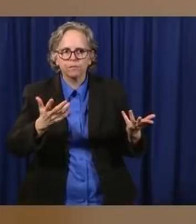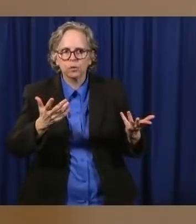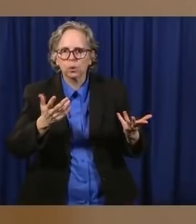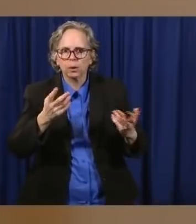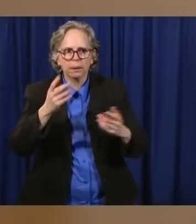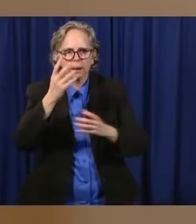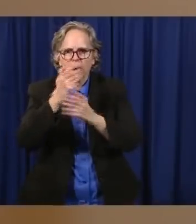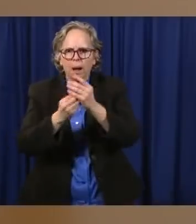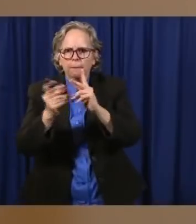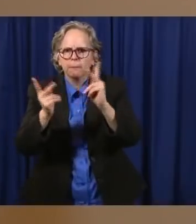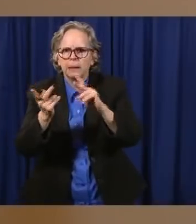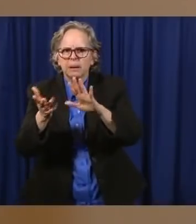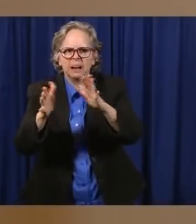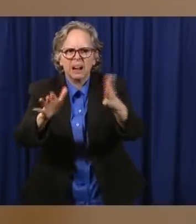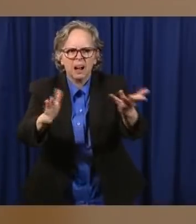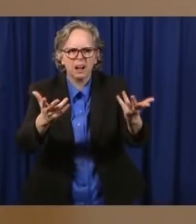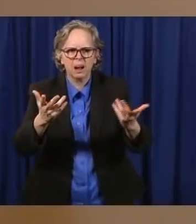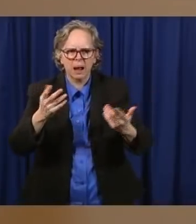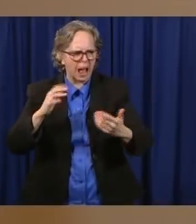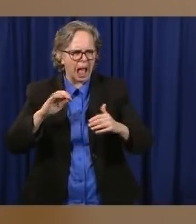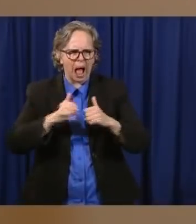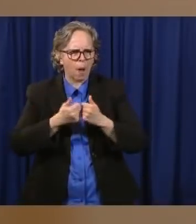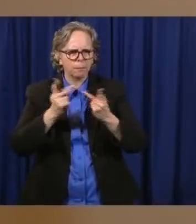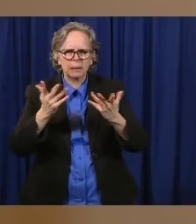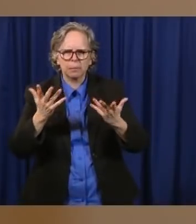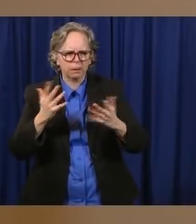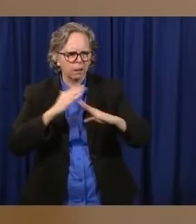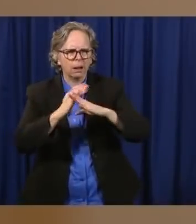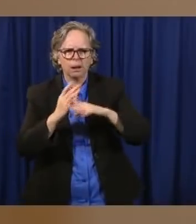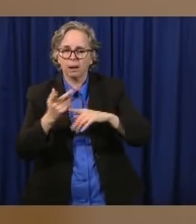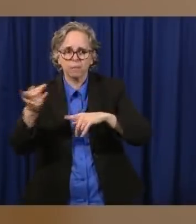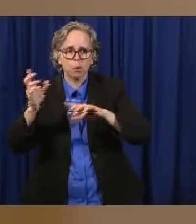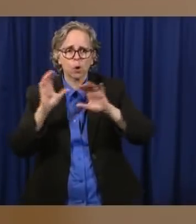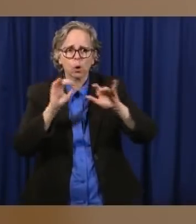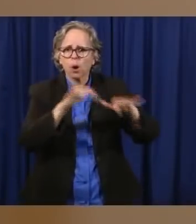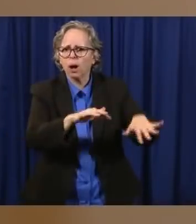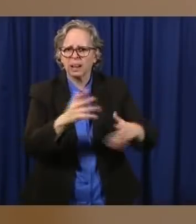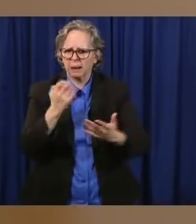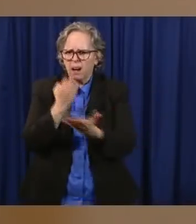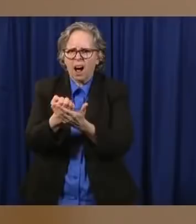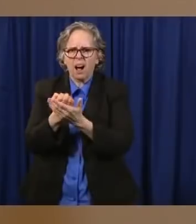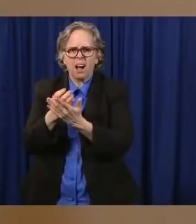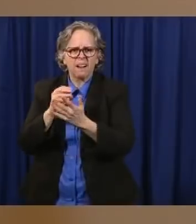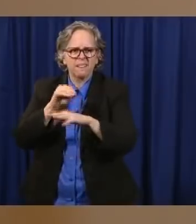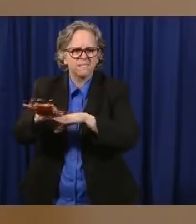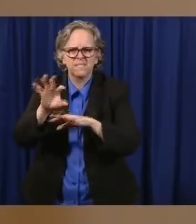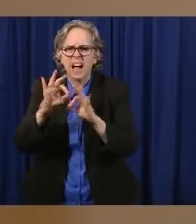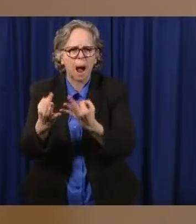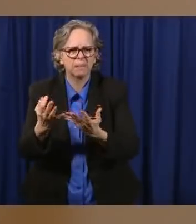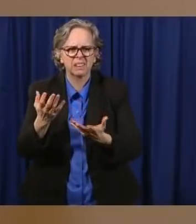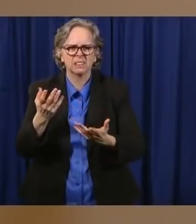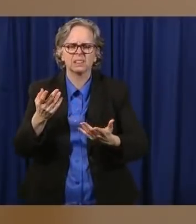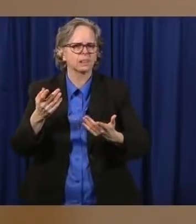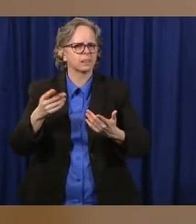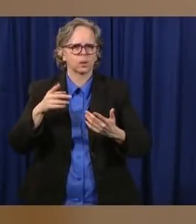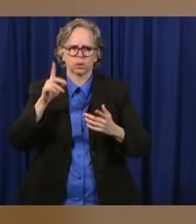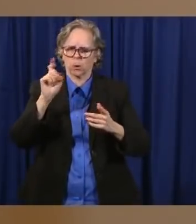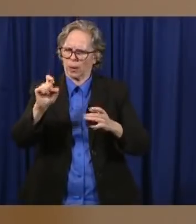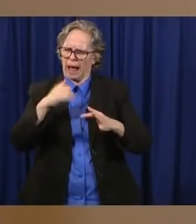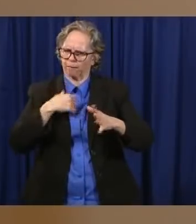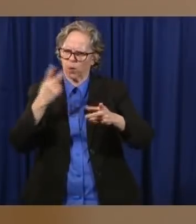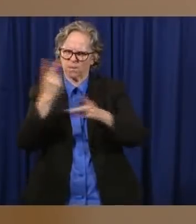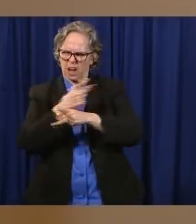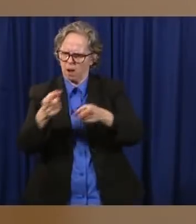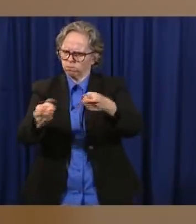It's impacting families. It's impacting loved ones that people have to stay home with. So all of that has to be done well together. And the good